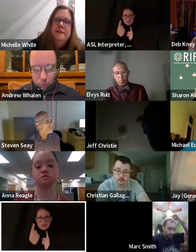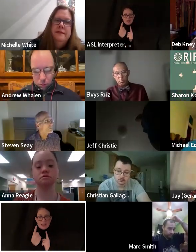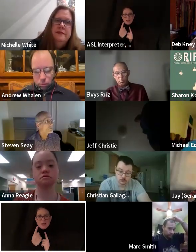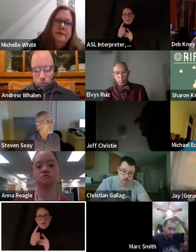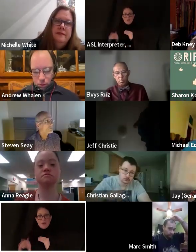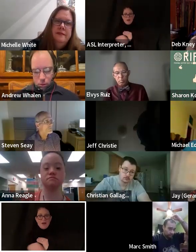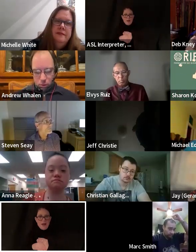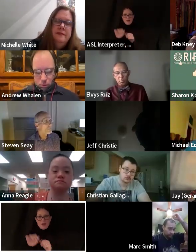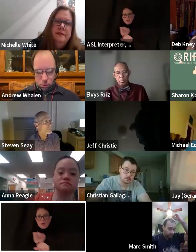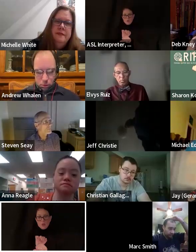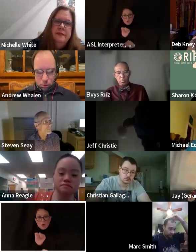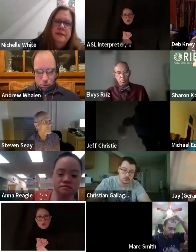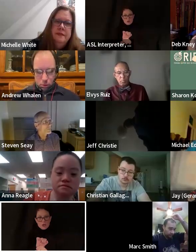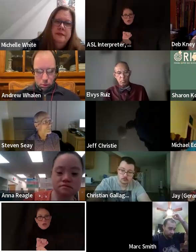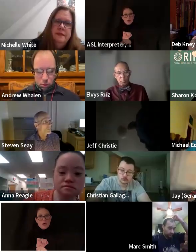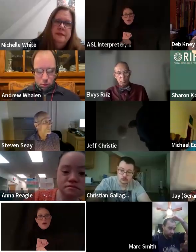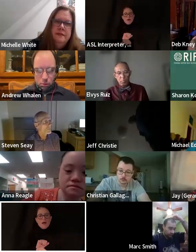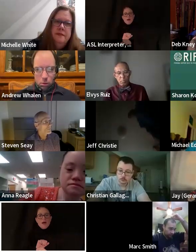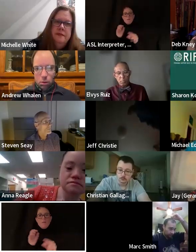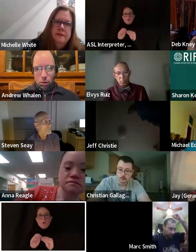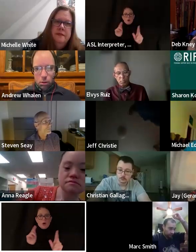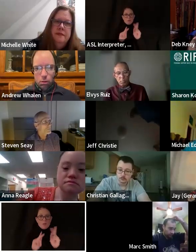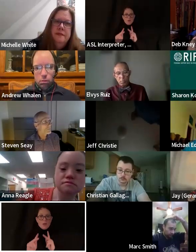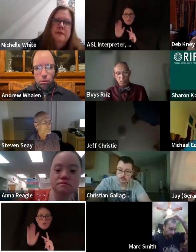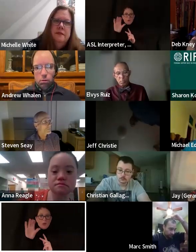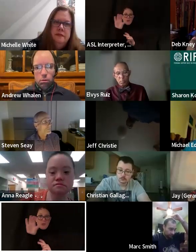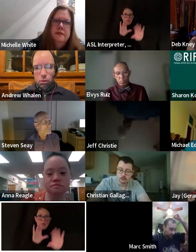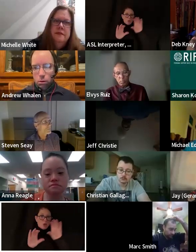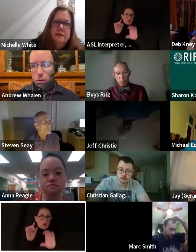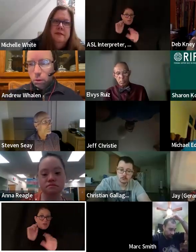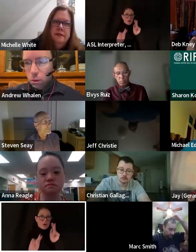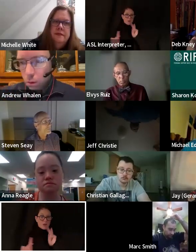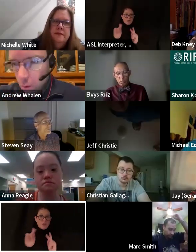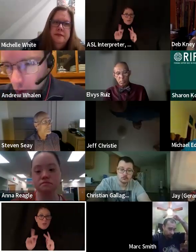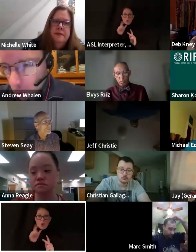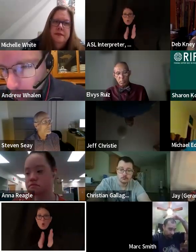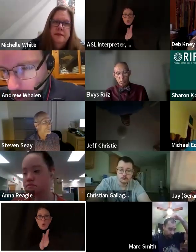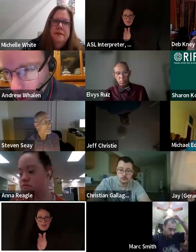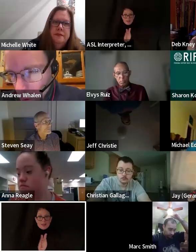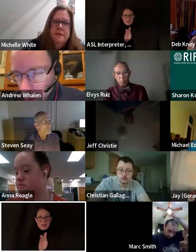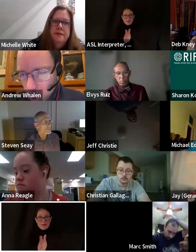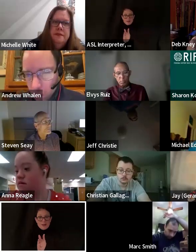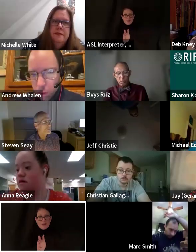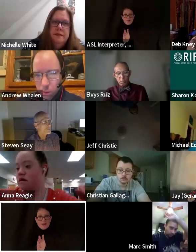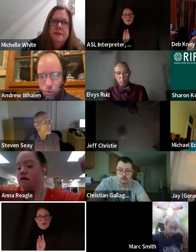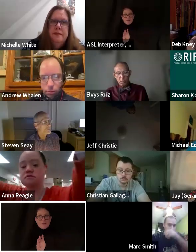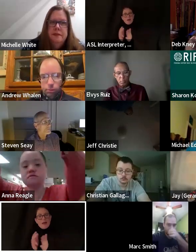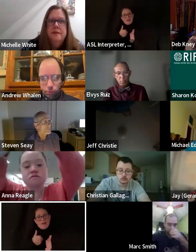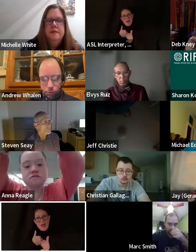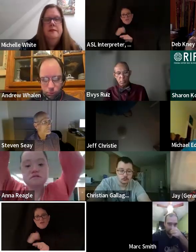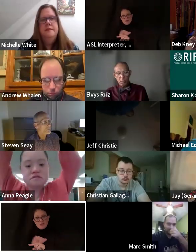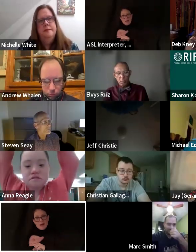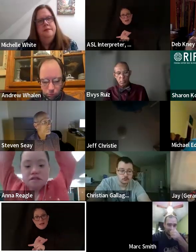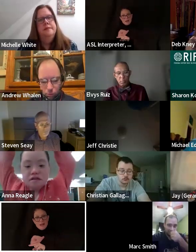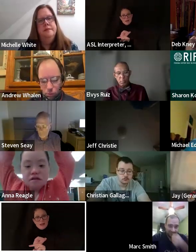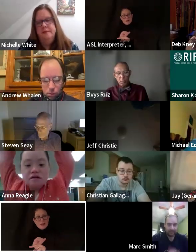doing this work too, there will be people looking for people who are willing and have some training.